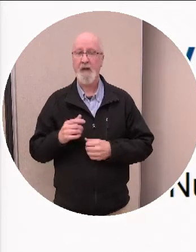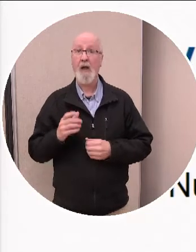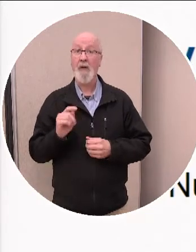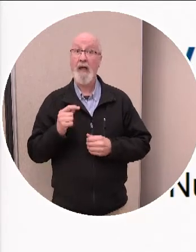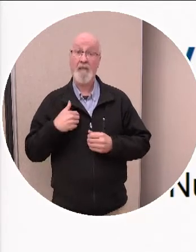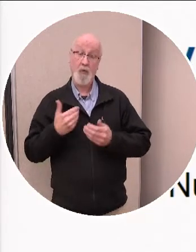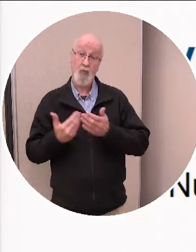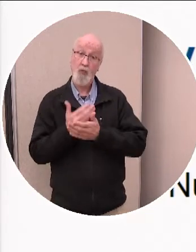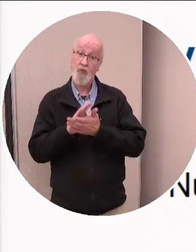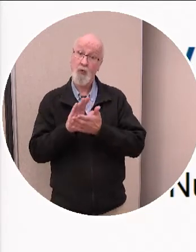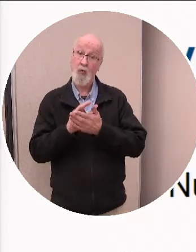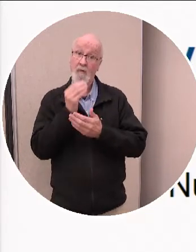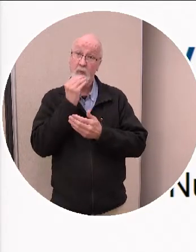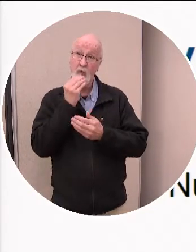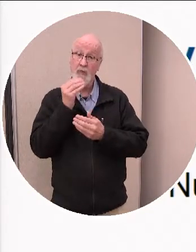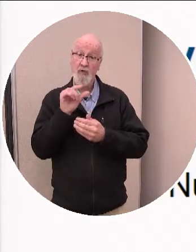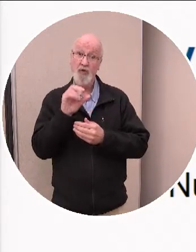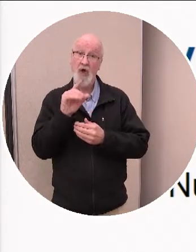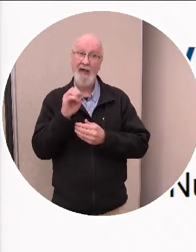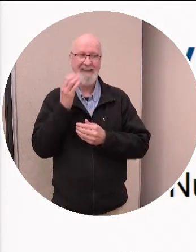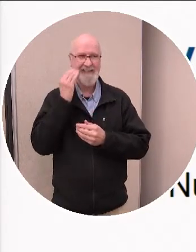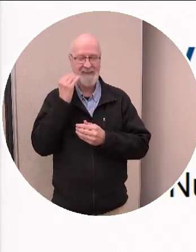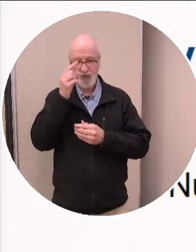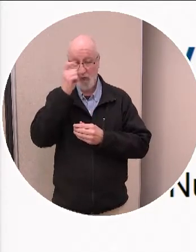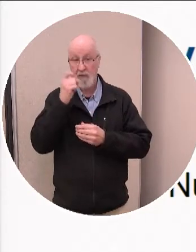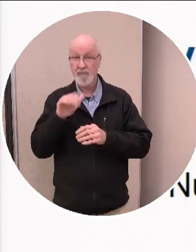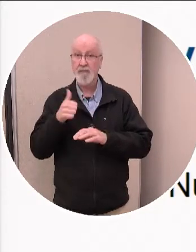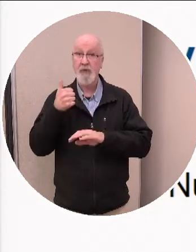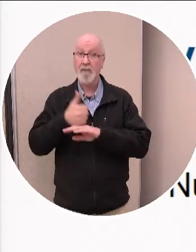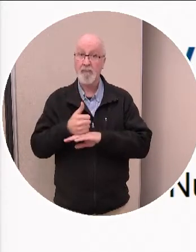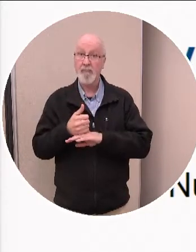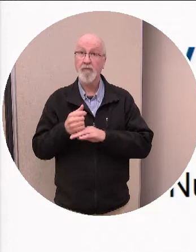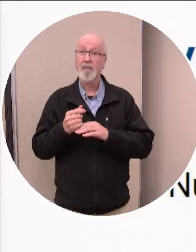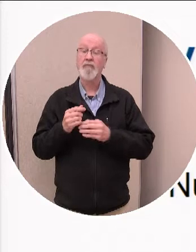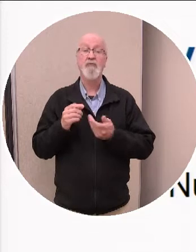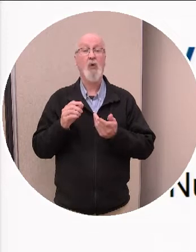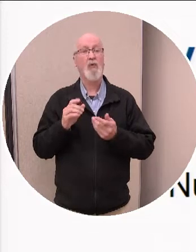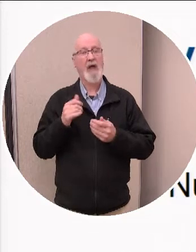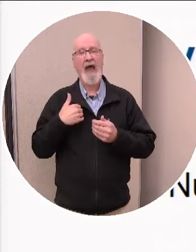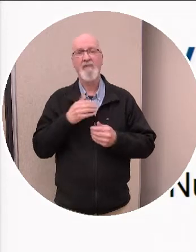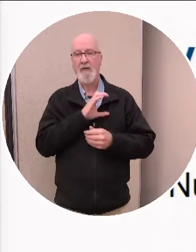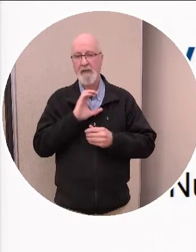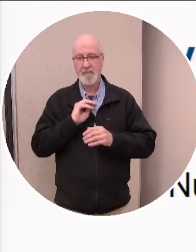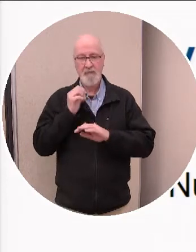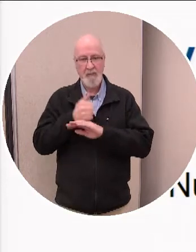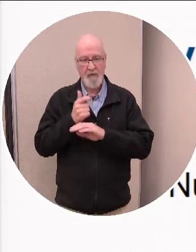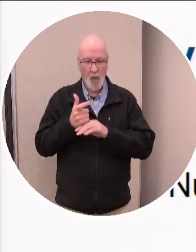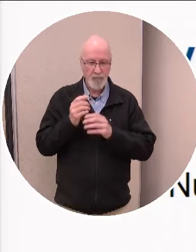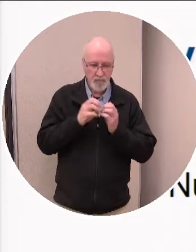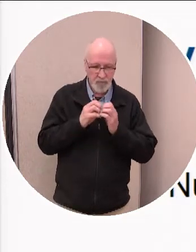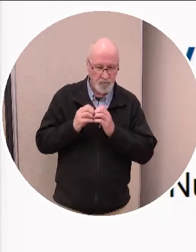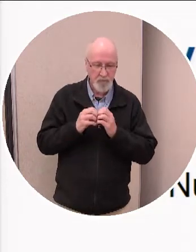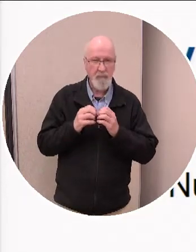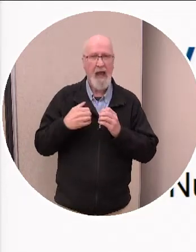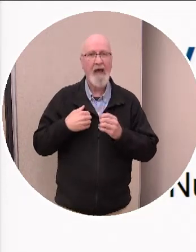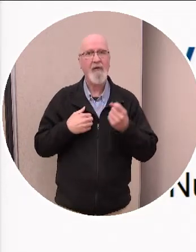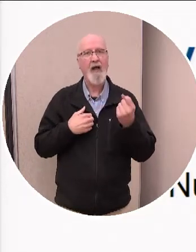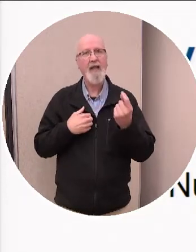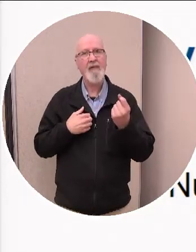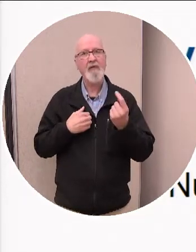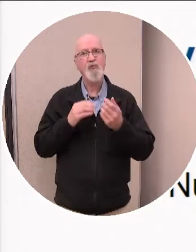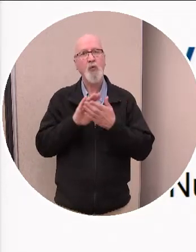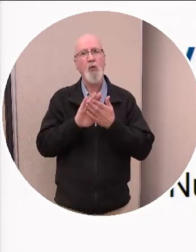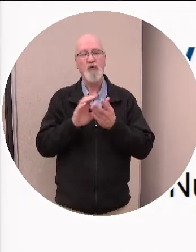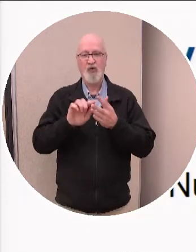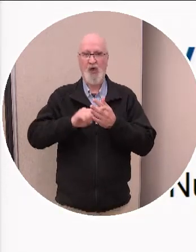guidelines that were developed this summer. The district and government partners formed a committee, and there are 11 schools that are